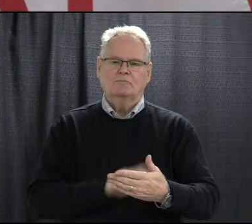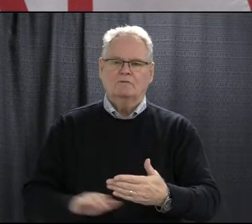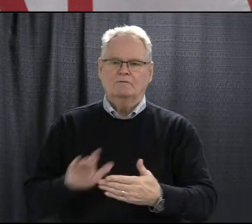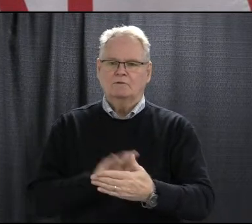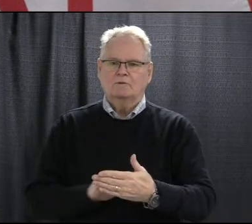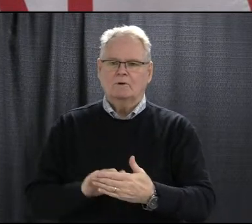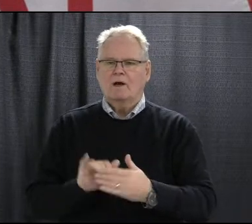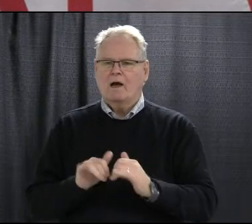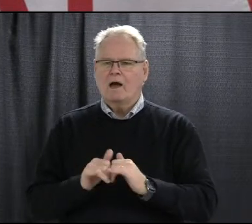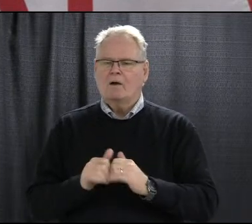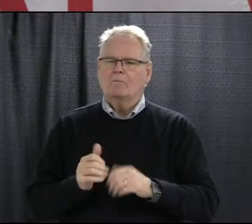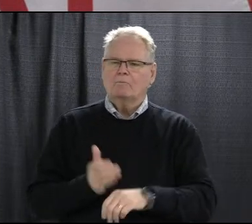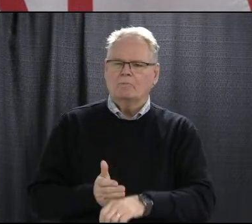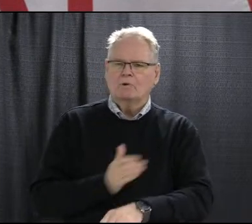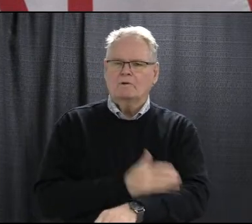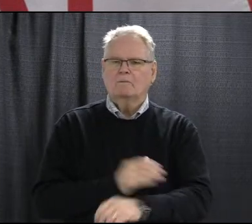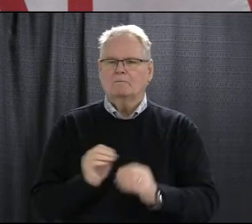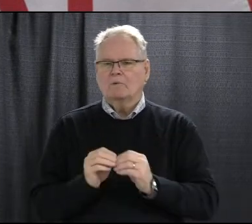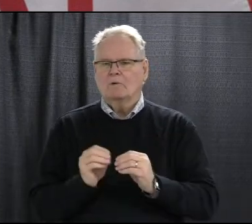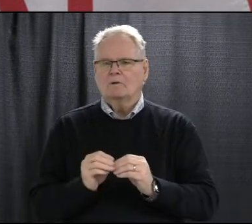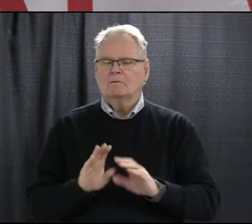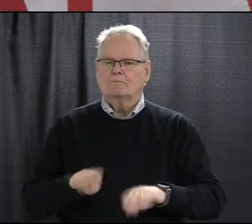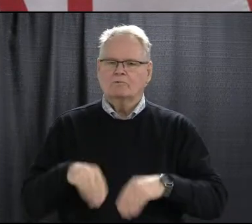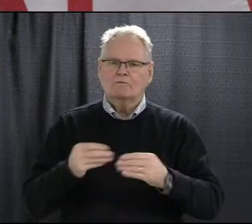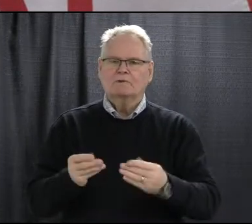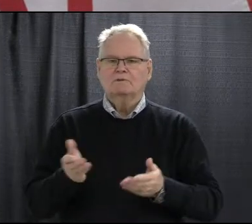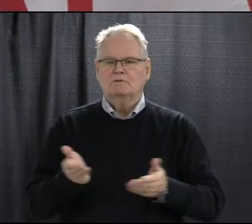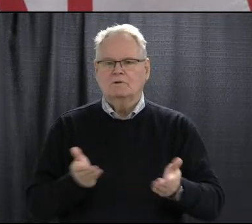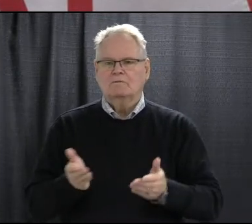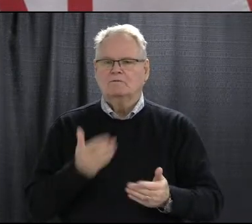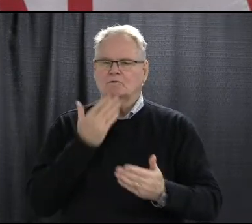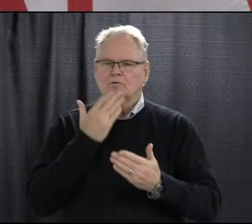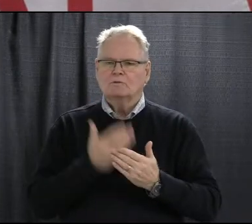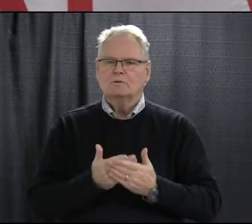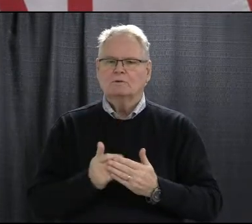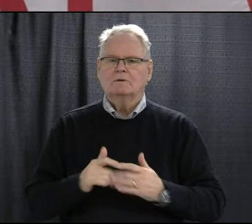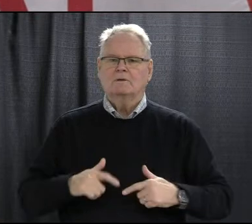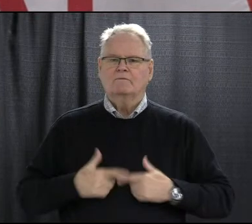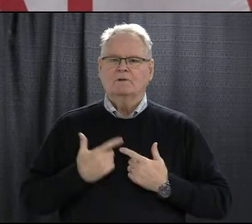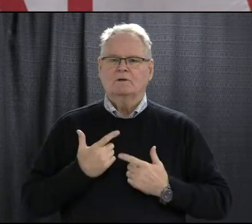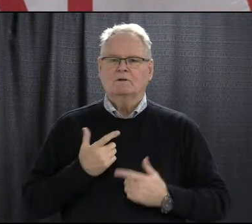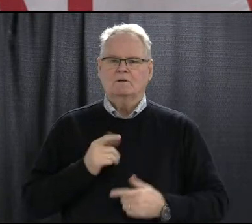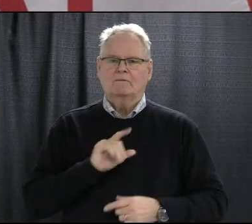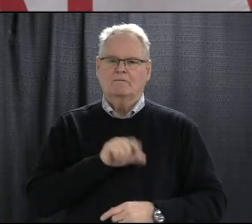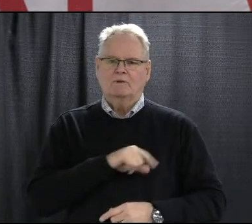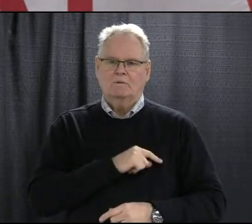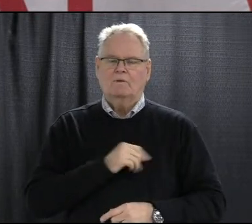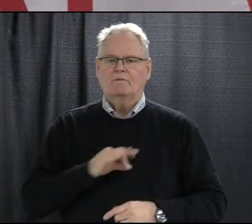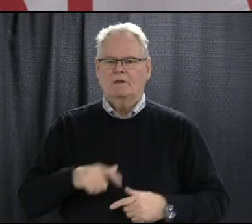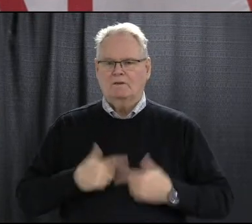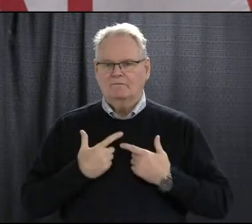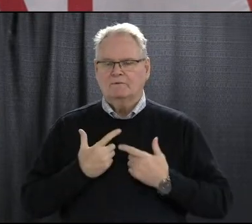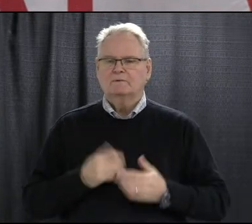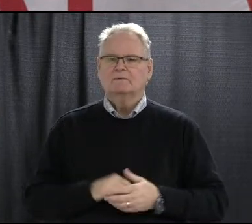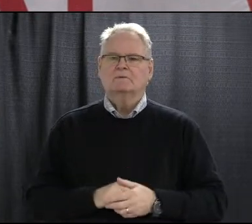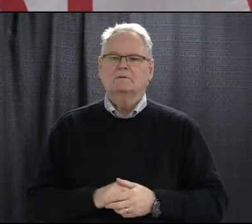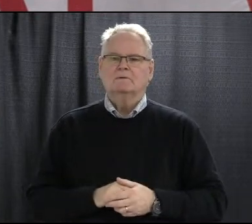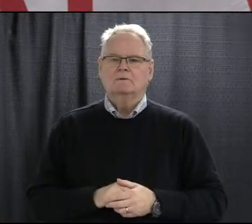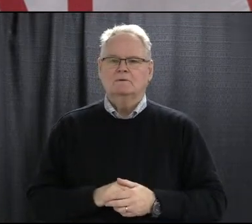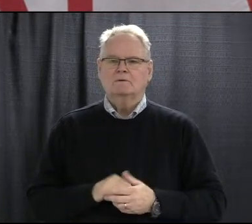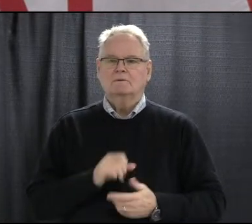the quality of care and the quality of life for residents, as well as improve the quality of work life for